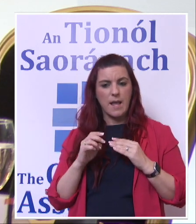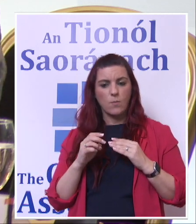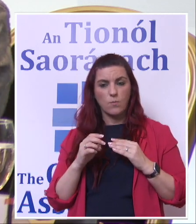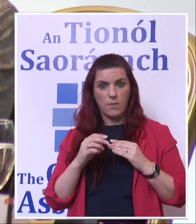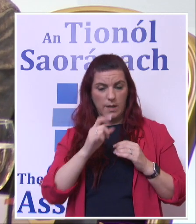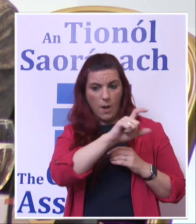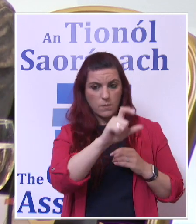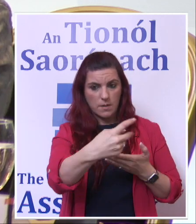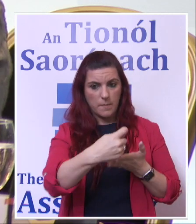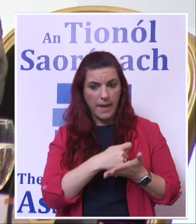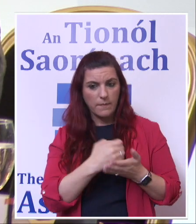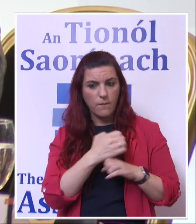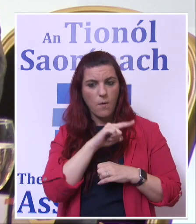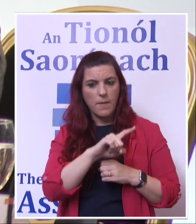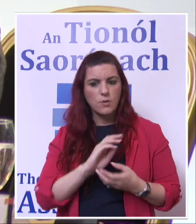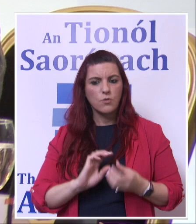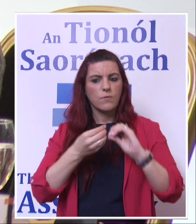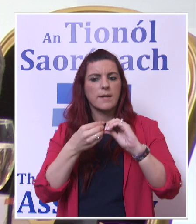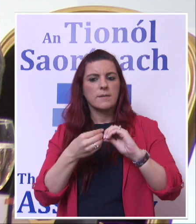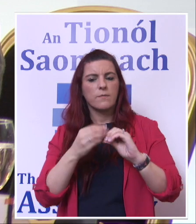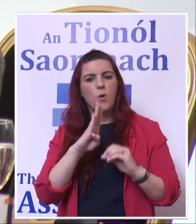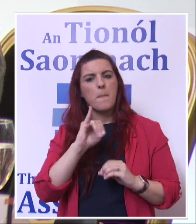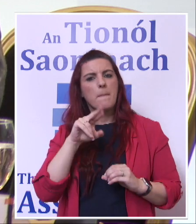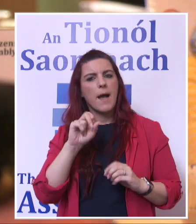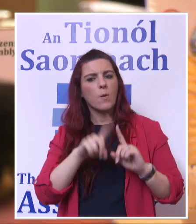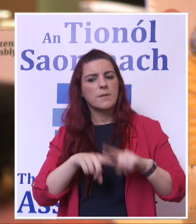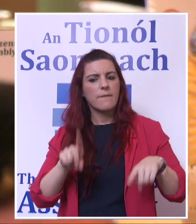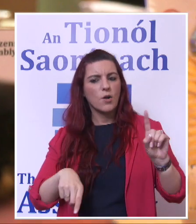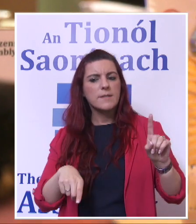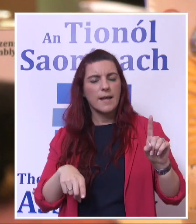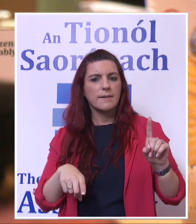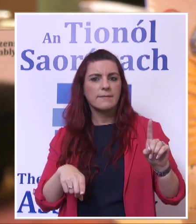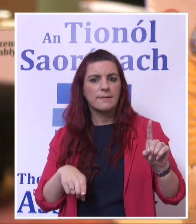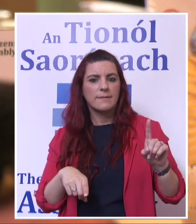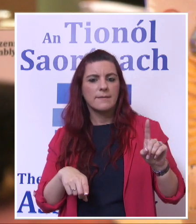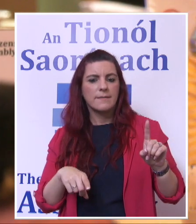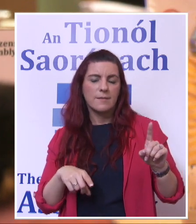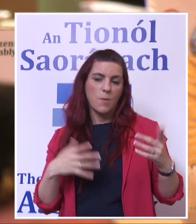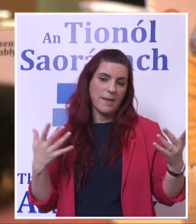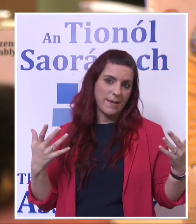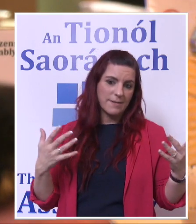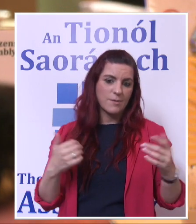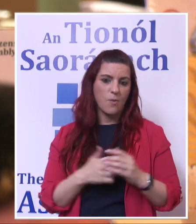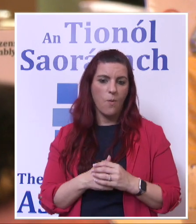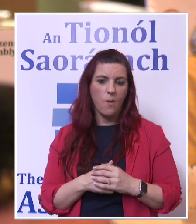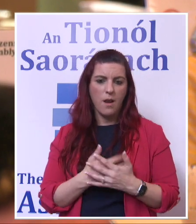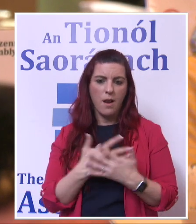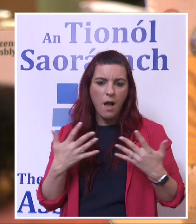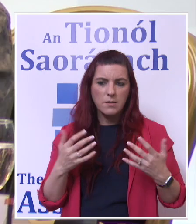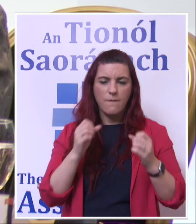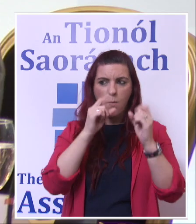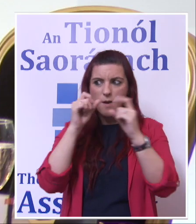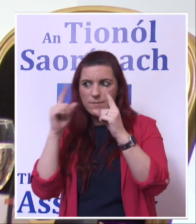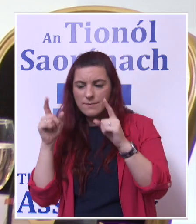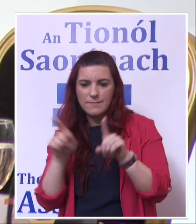have to be aware of biodiversity, and so we've planted that here. So that's it, and raise awareness among your friends